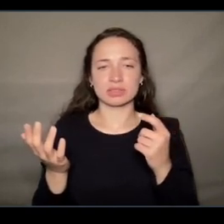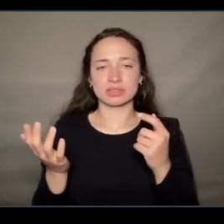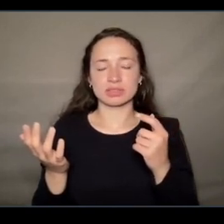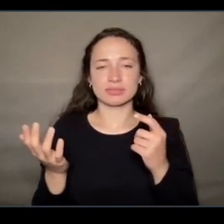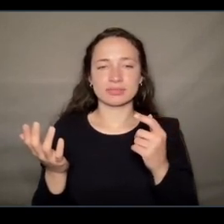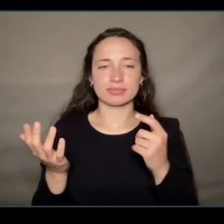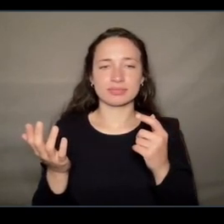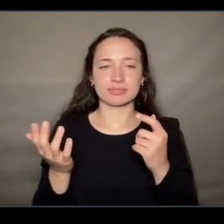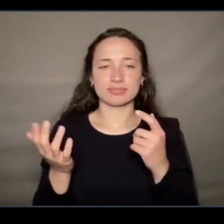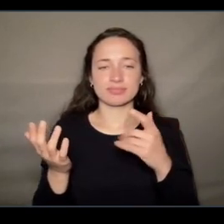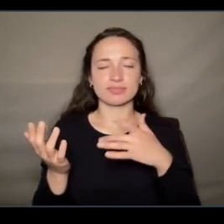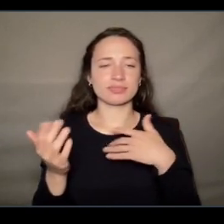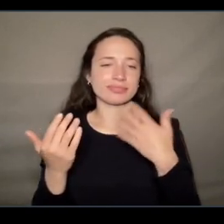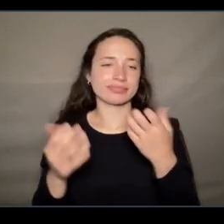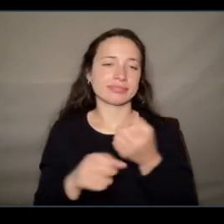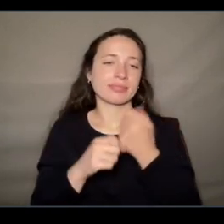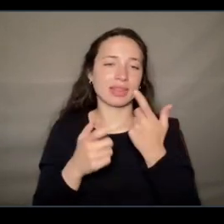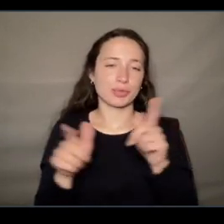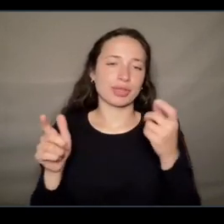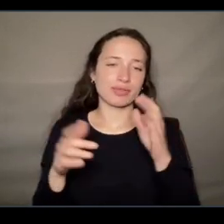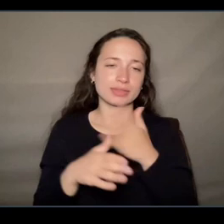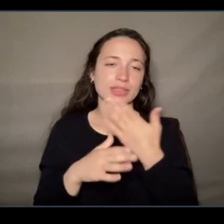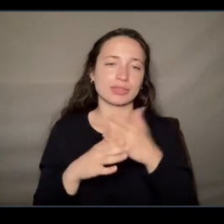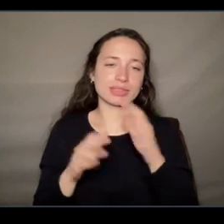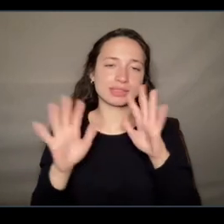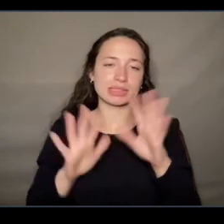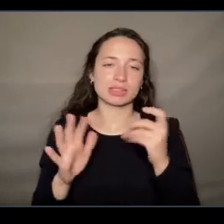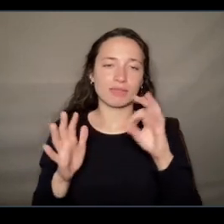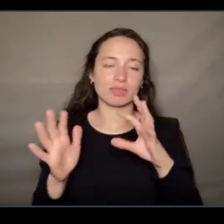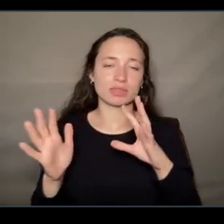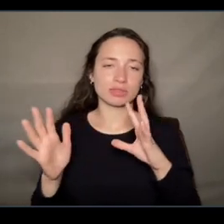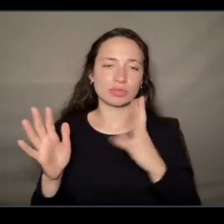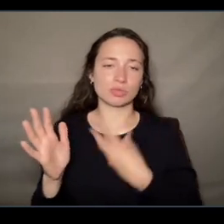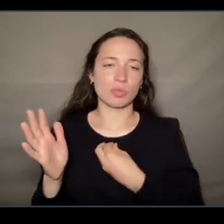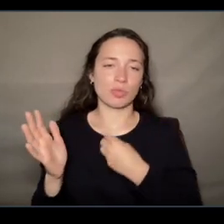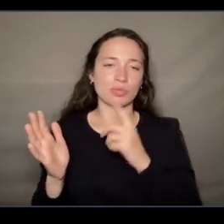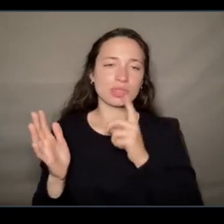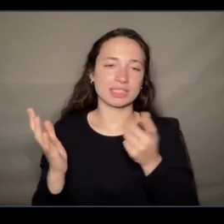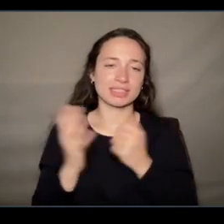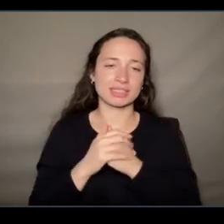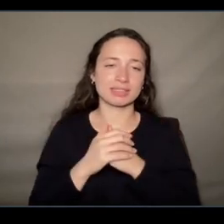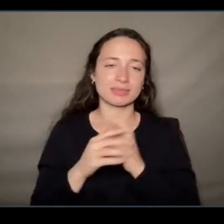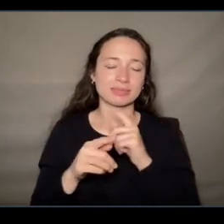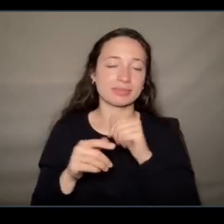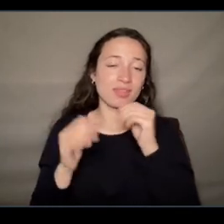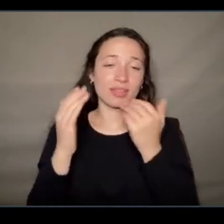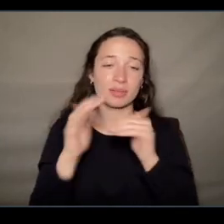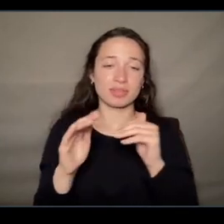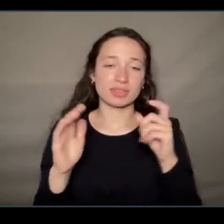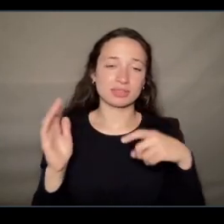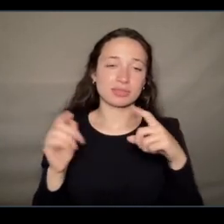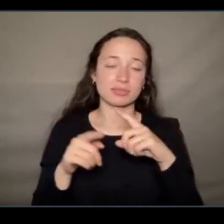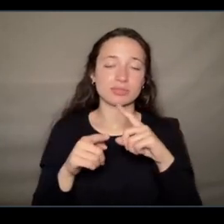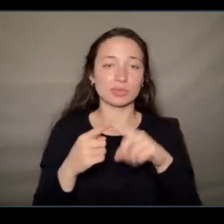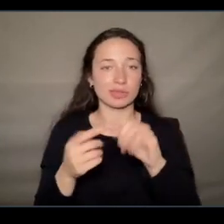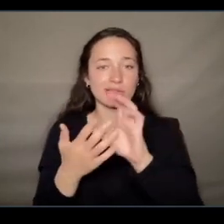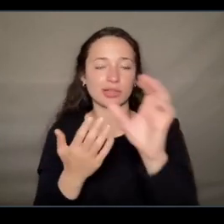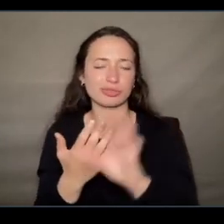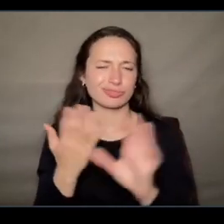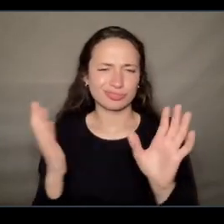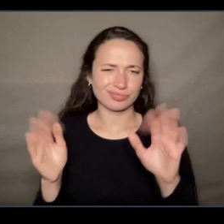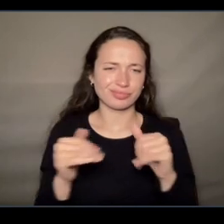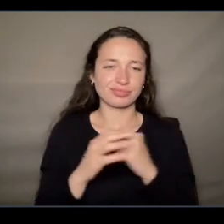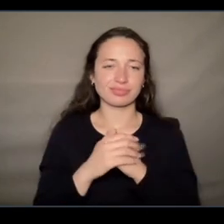really I'm taking the liberty of sharing seasons of the soul, really, which are not limited necessarily to the